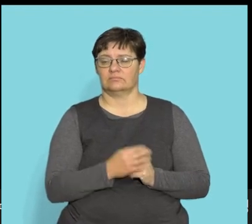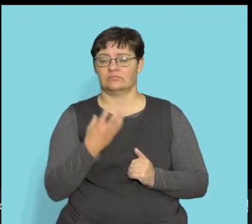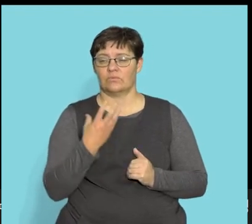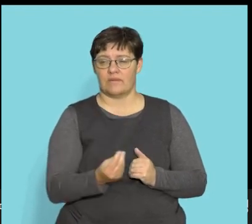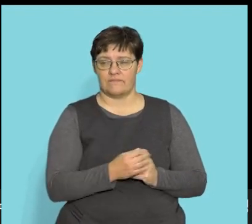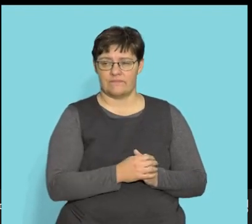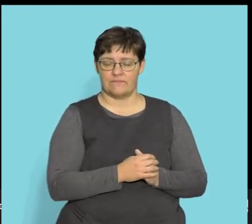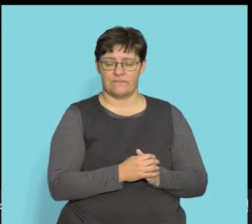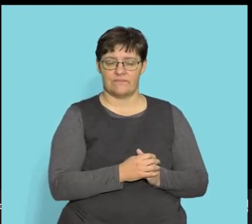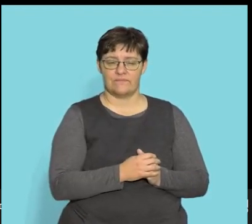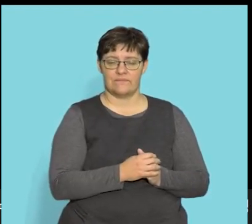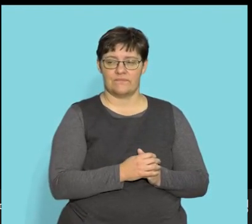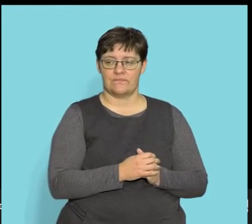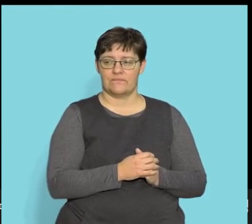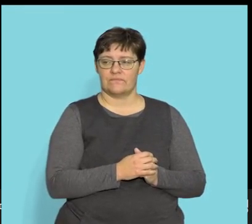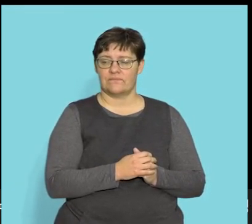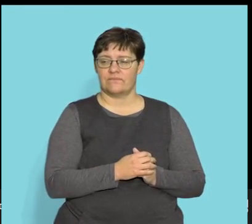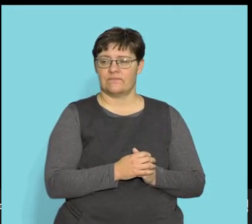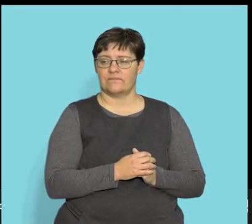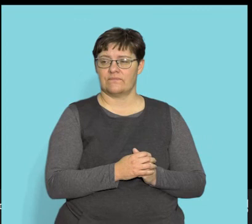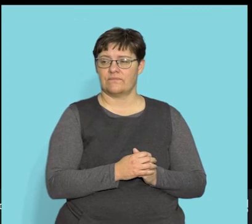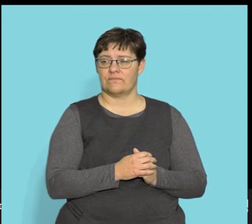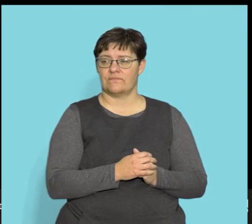So we have